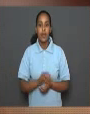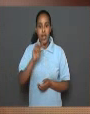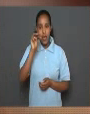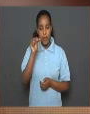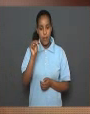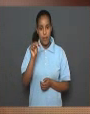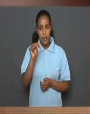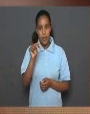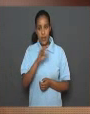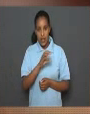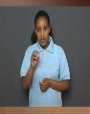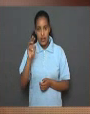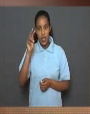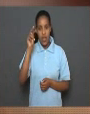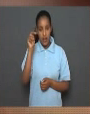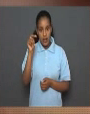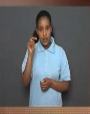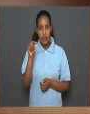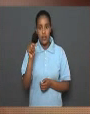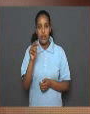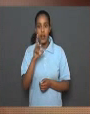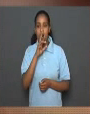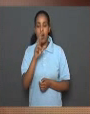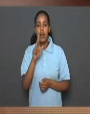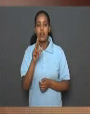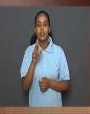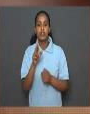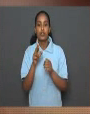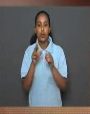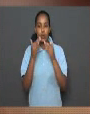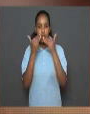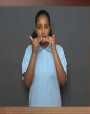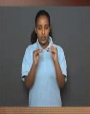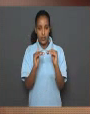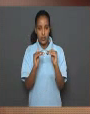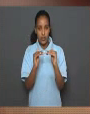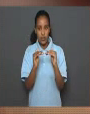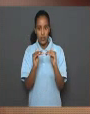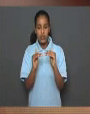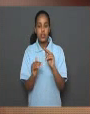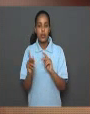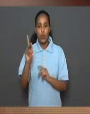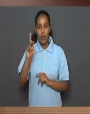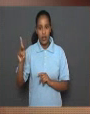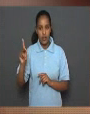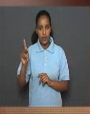M and N are the concentrations of the